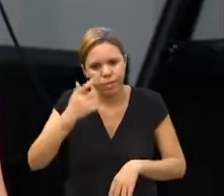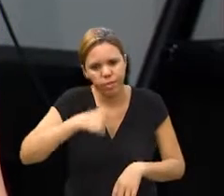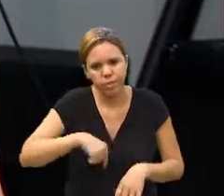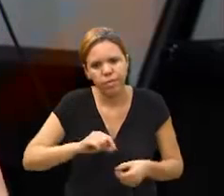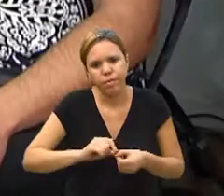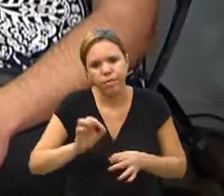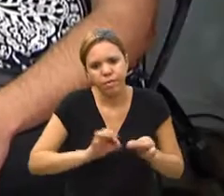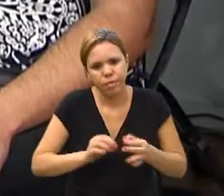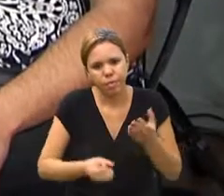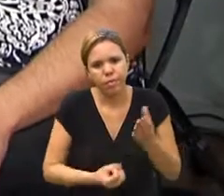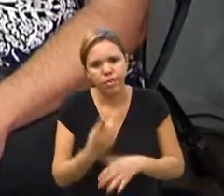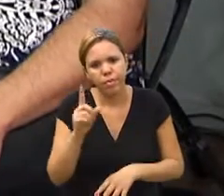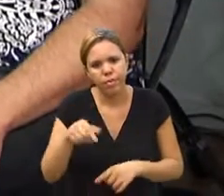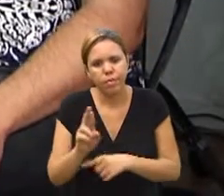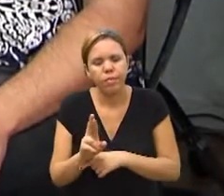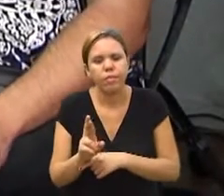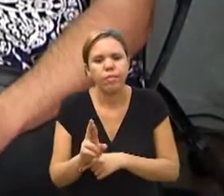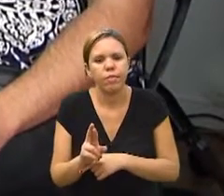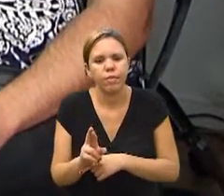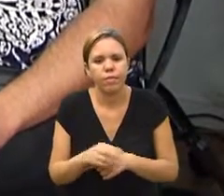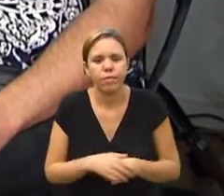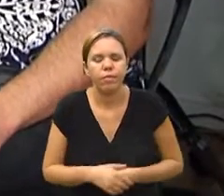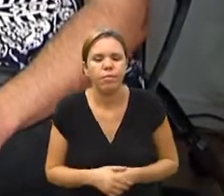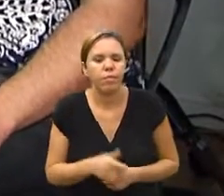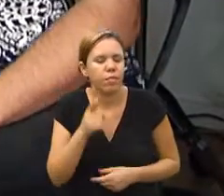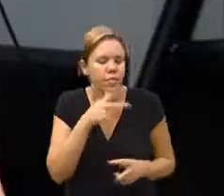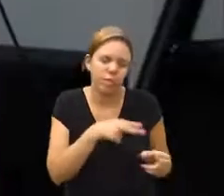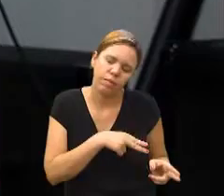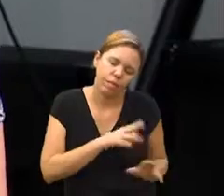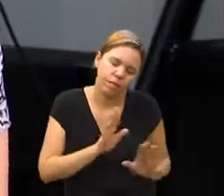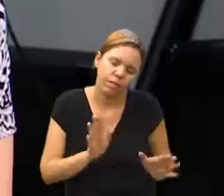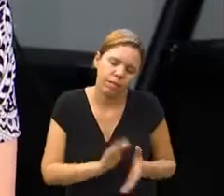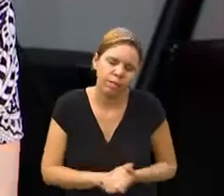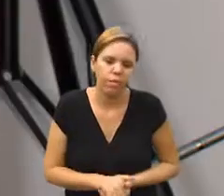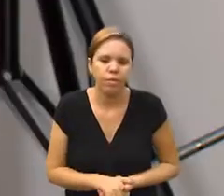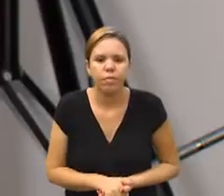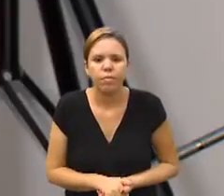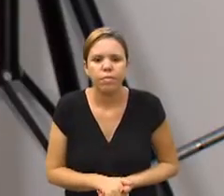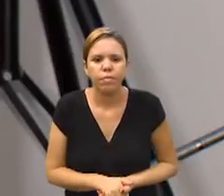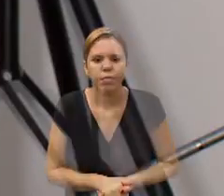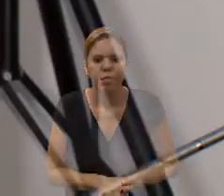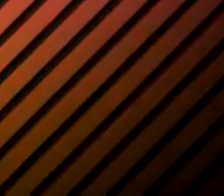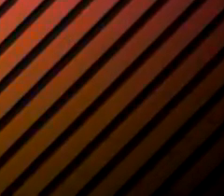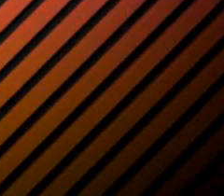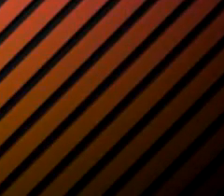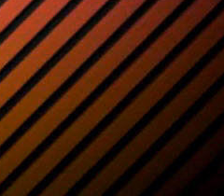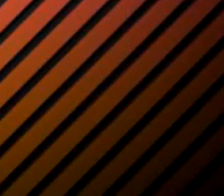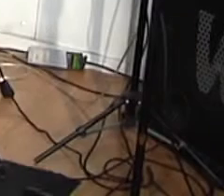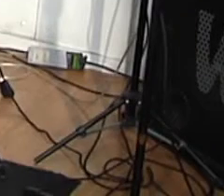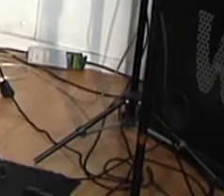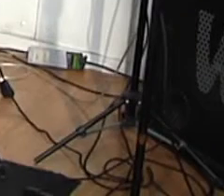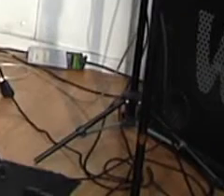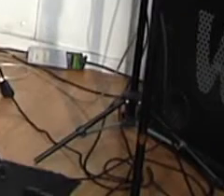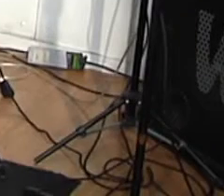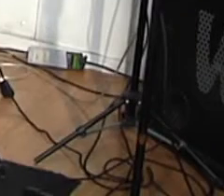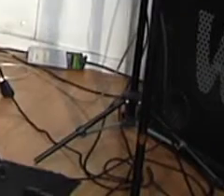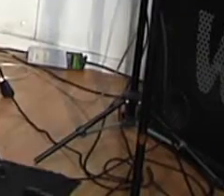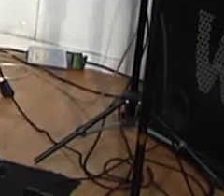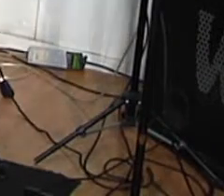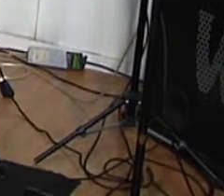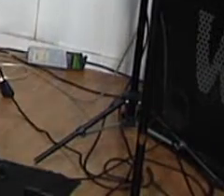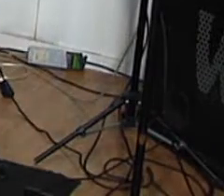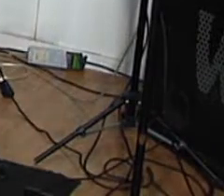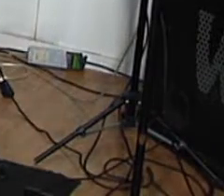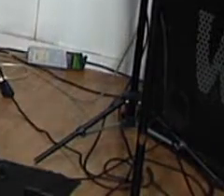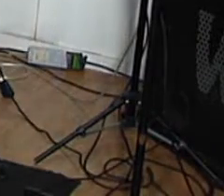legal, essa é que eu tava me referindo, eu não consigo dormir. Eu não consigo dormir, I can't sleep. Ah lá, vai lá. I